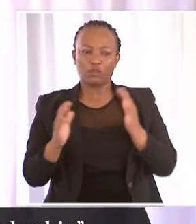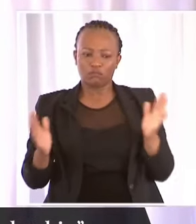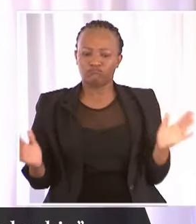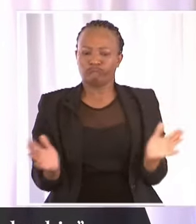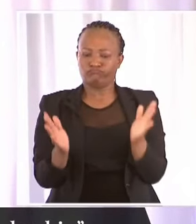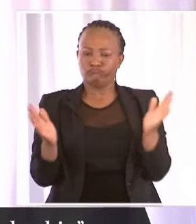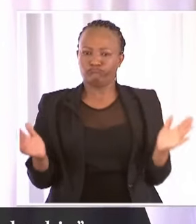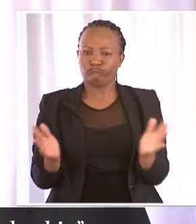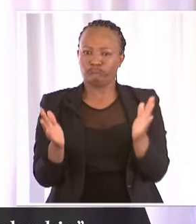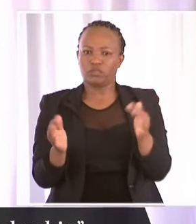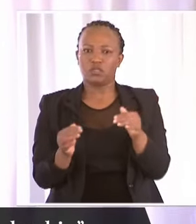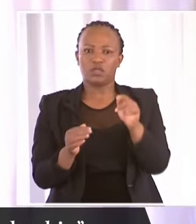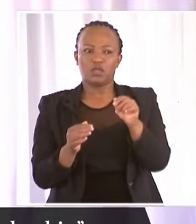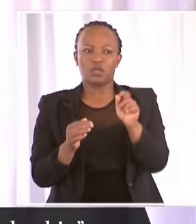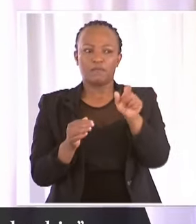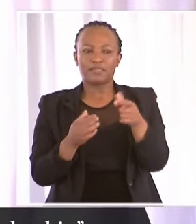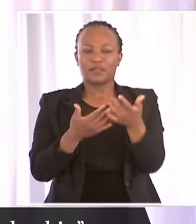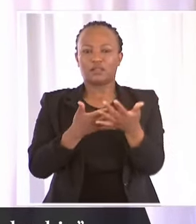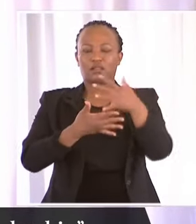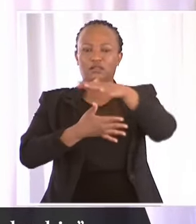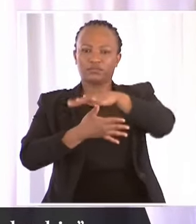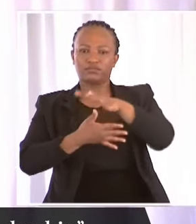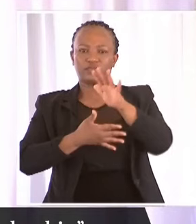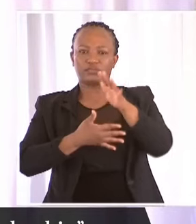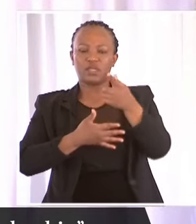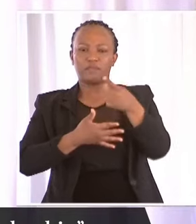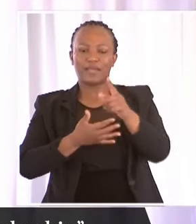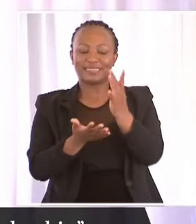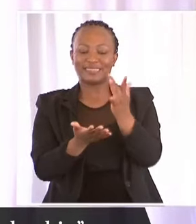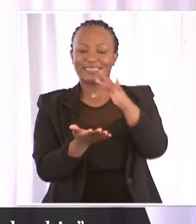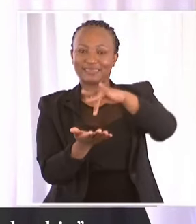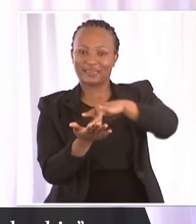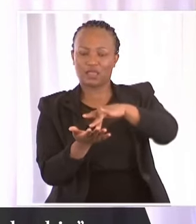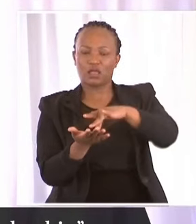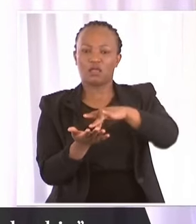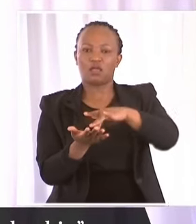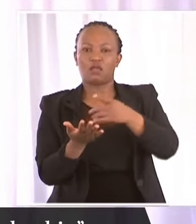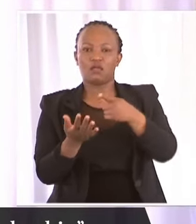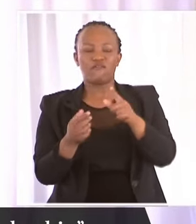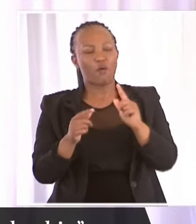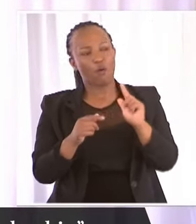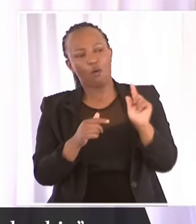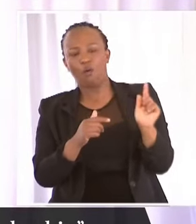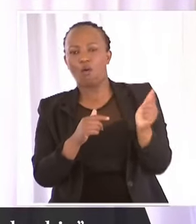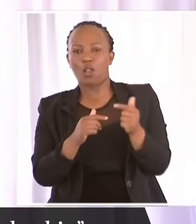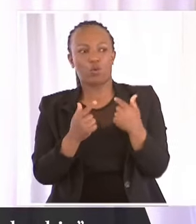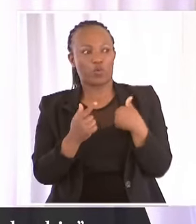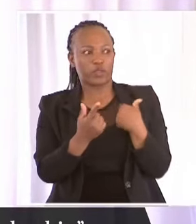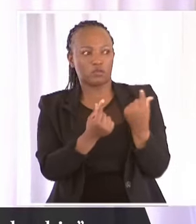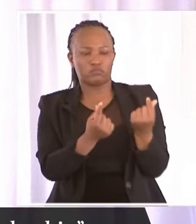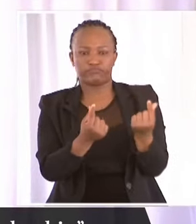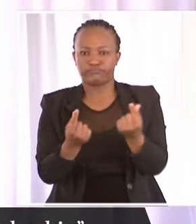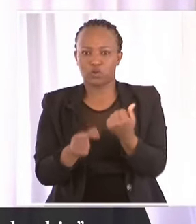revitalized, and once again stands to the center, at the center of all our efforts as